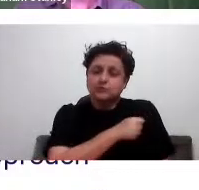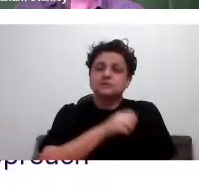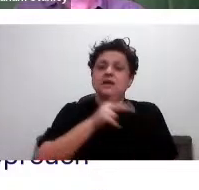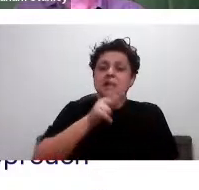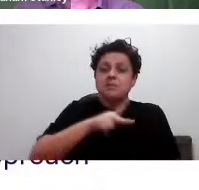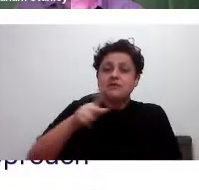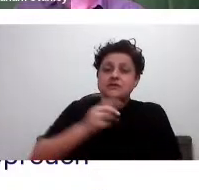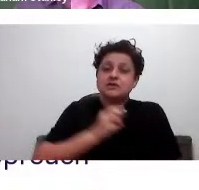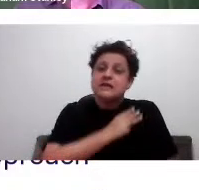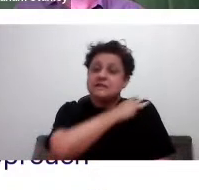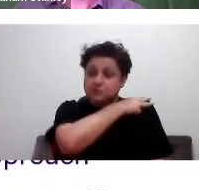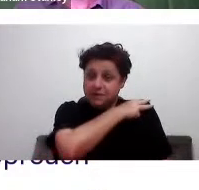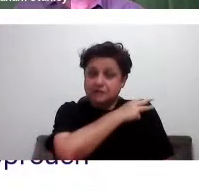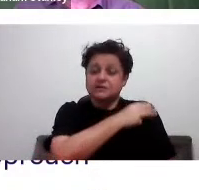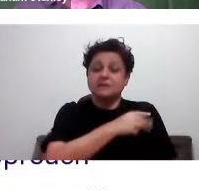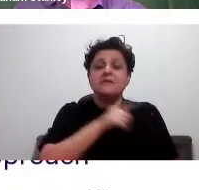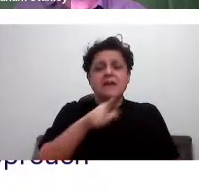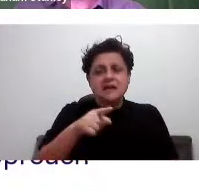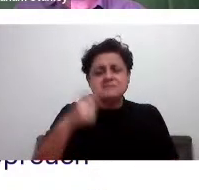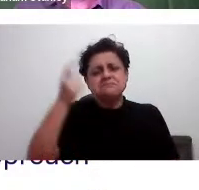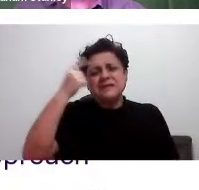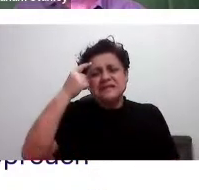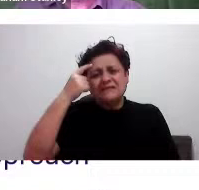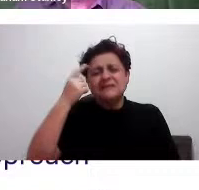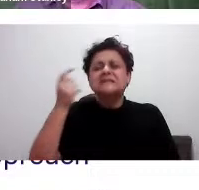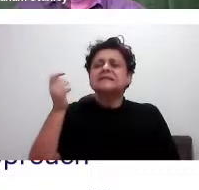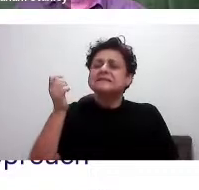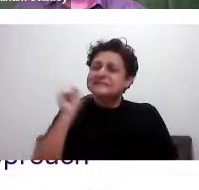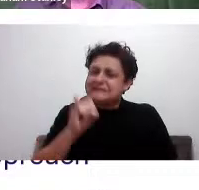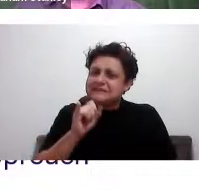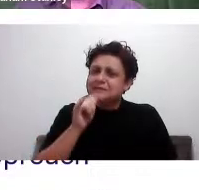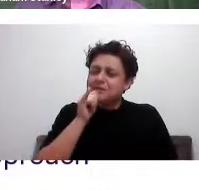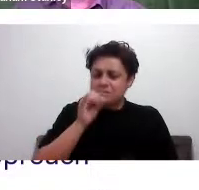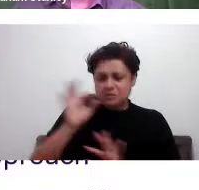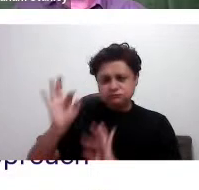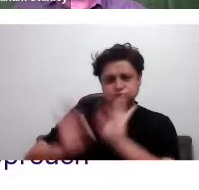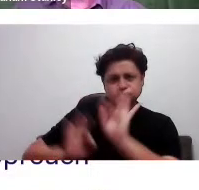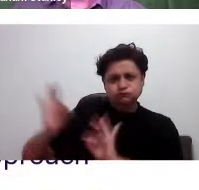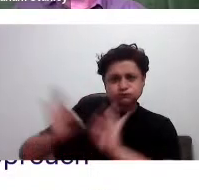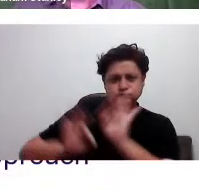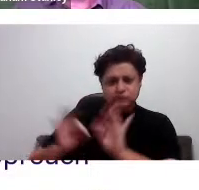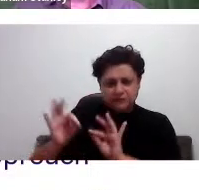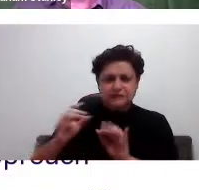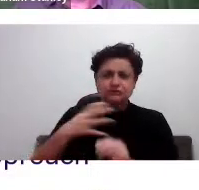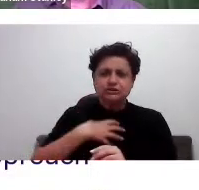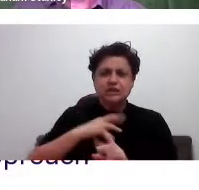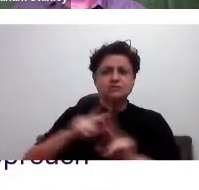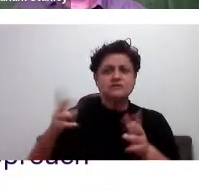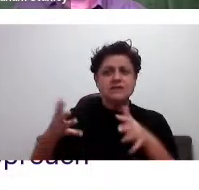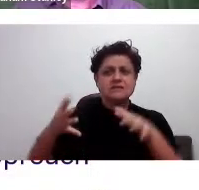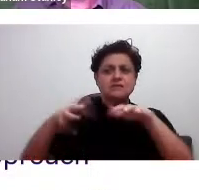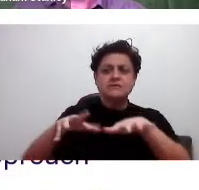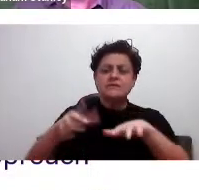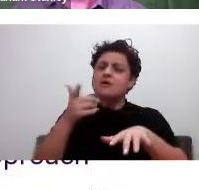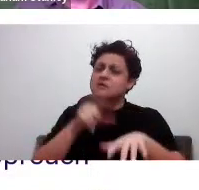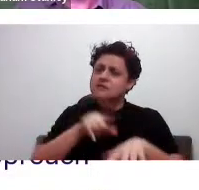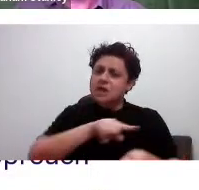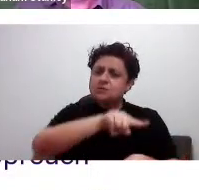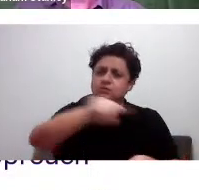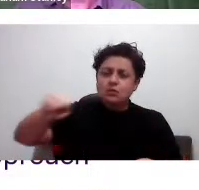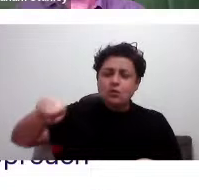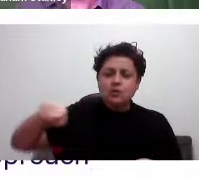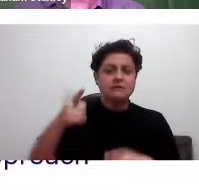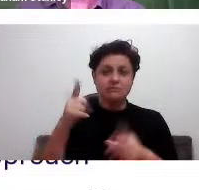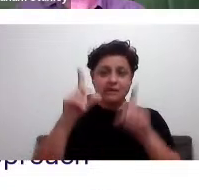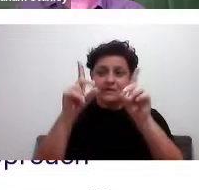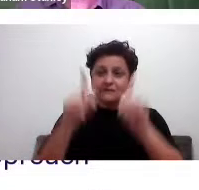particularly benefit from inclusive approaches. And we did publish the research report